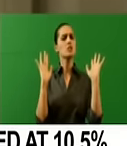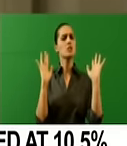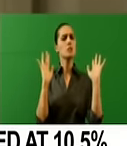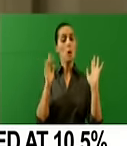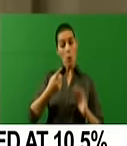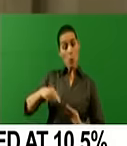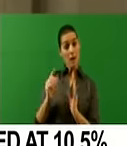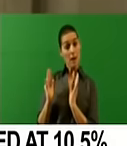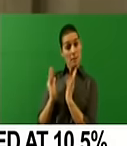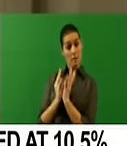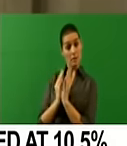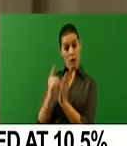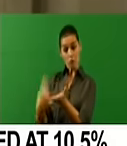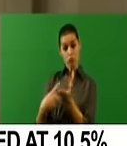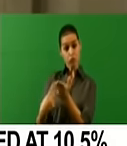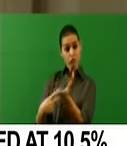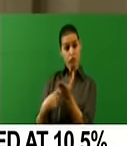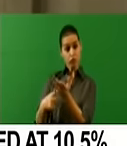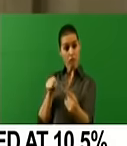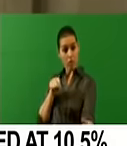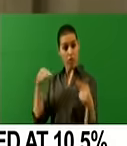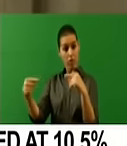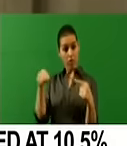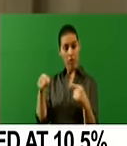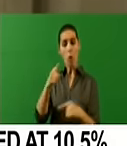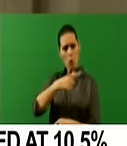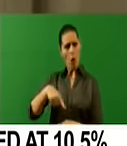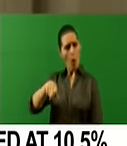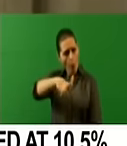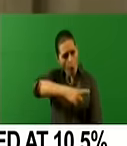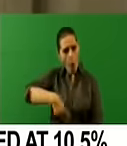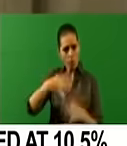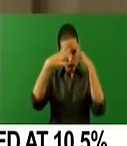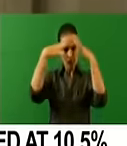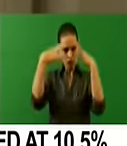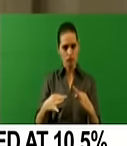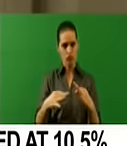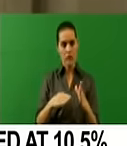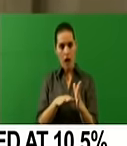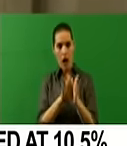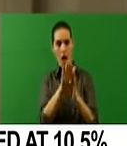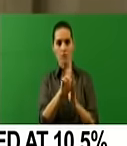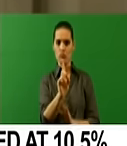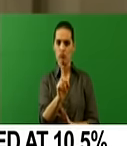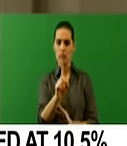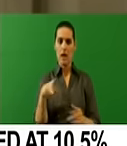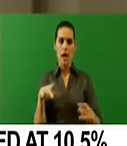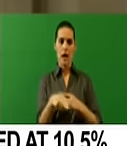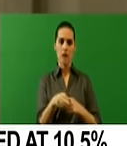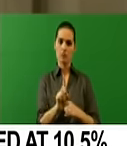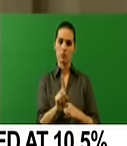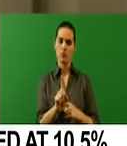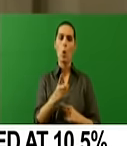that meeting, in the deliberations, it was very clear that it was neither a cut nor a hike, which is why we ended up with